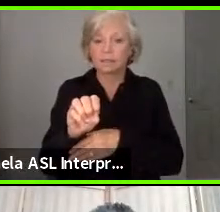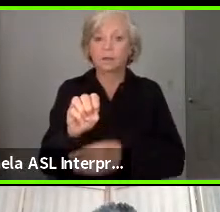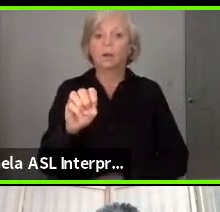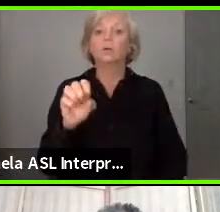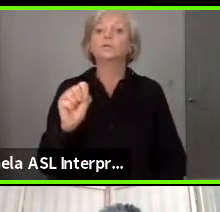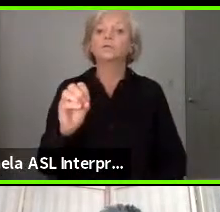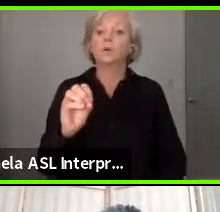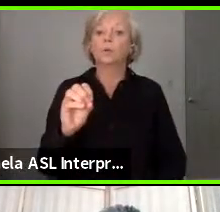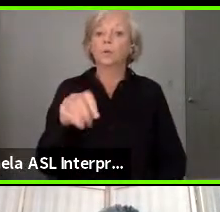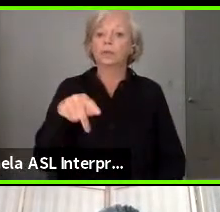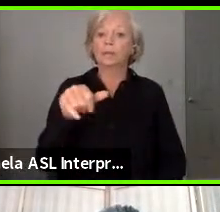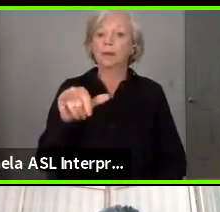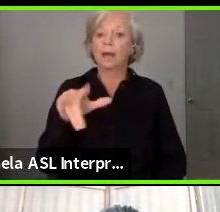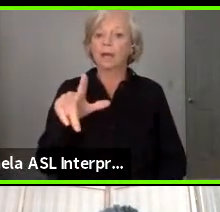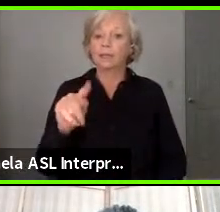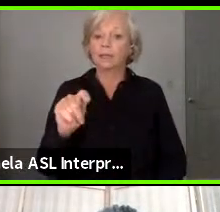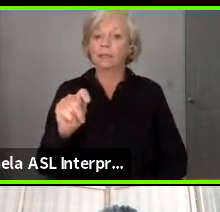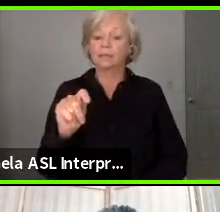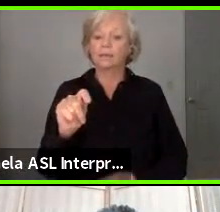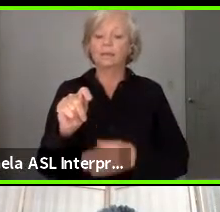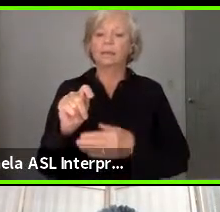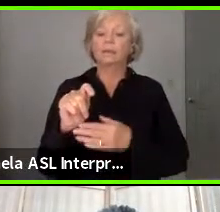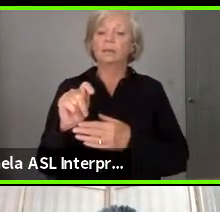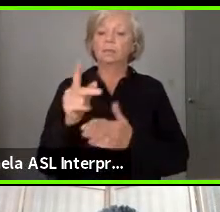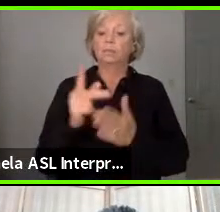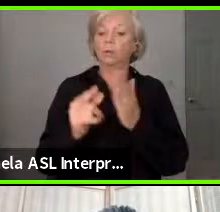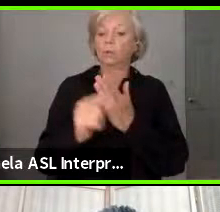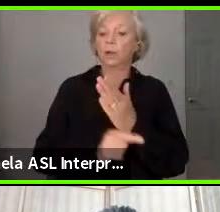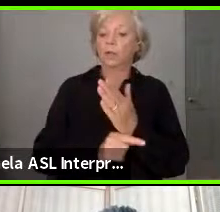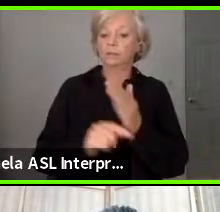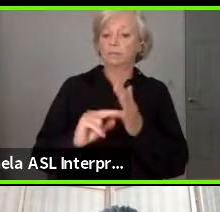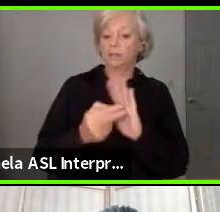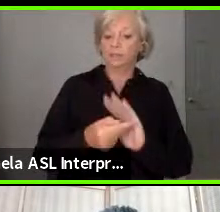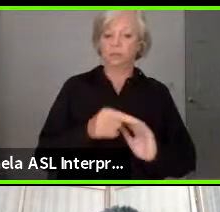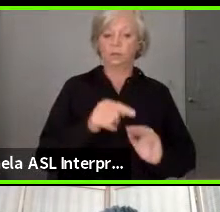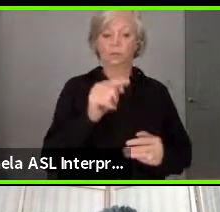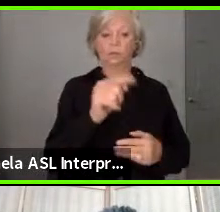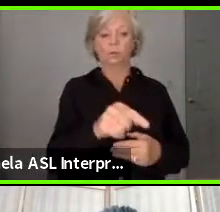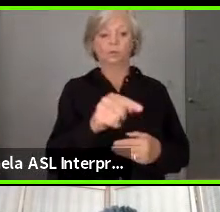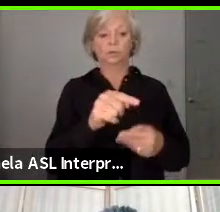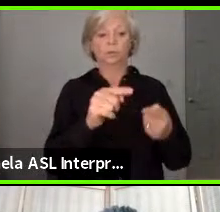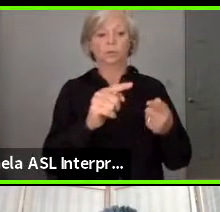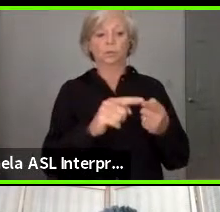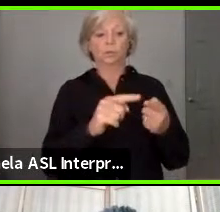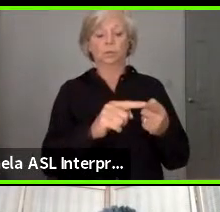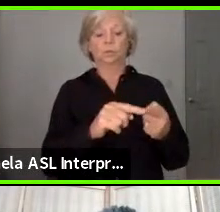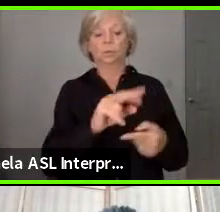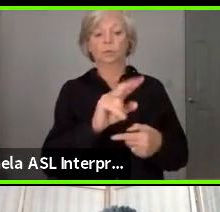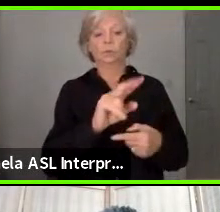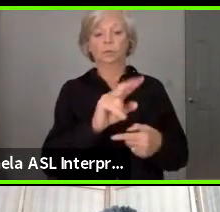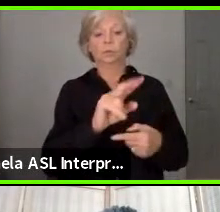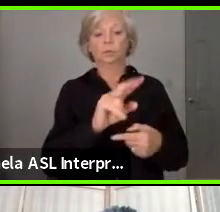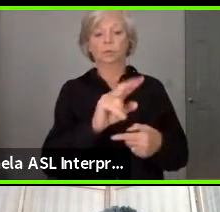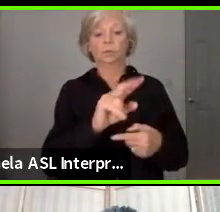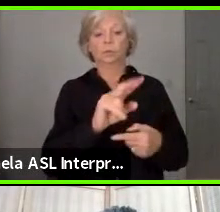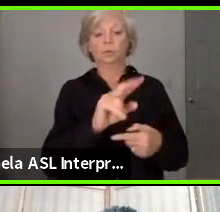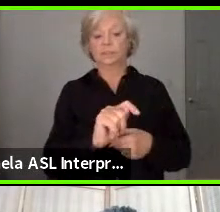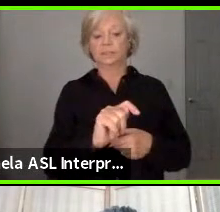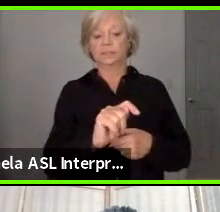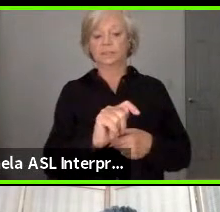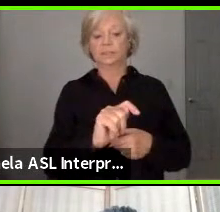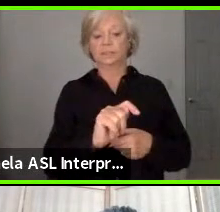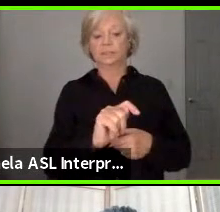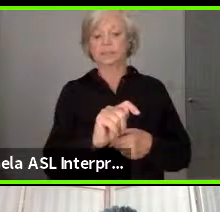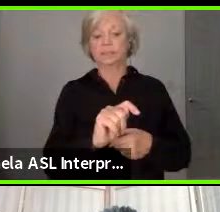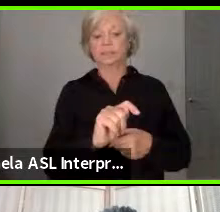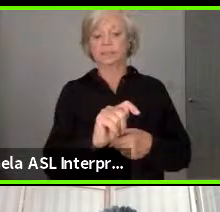that they're working with us on is so that these kits, these total of 12 COVID tests for 6 weeks of testing, 2 tests a